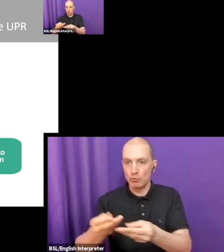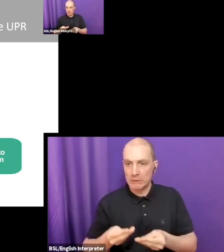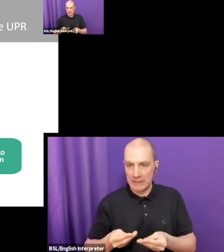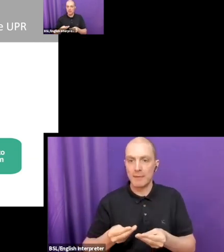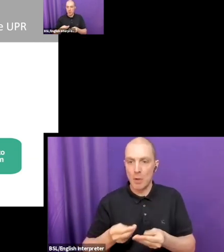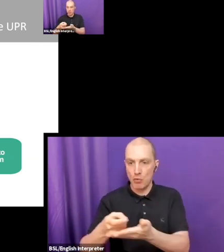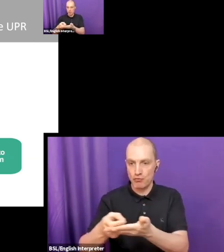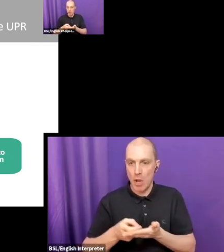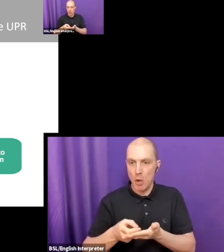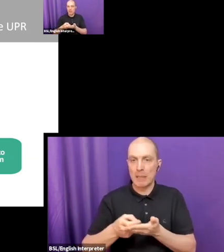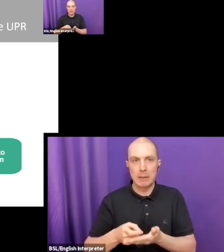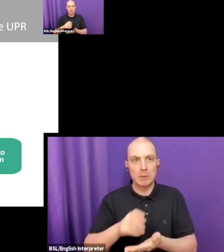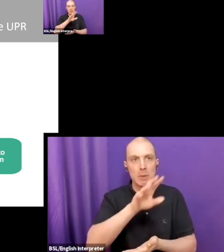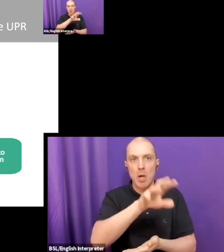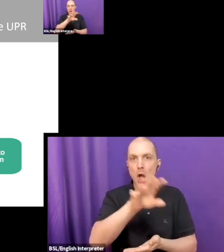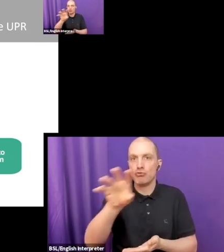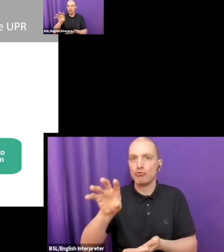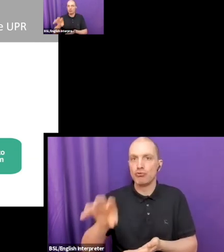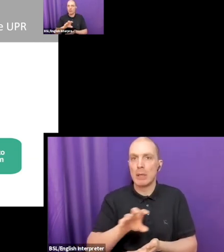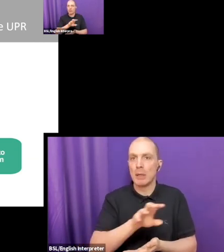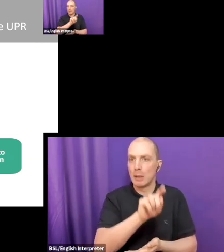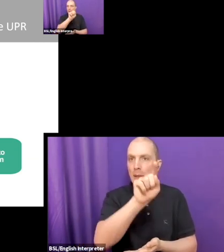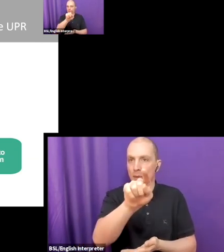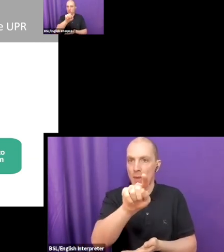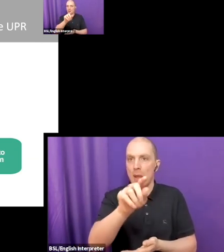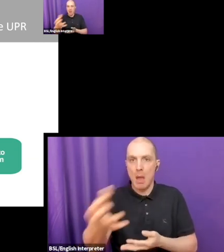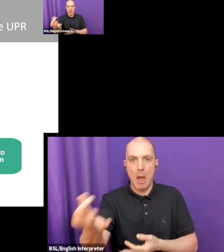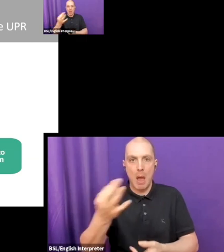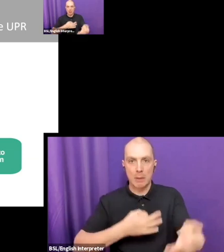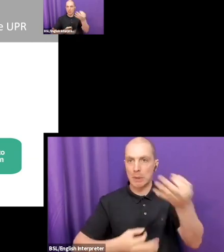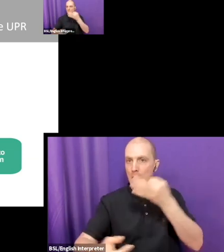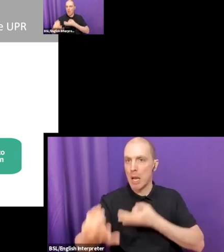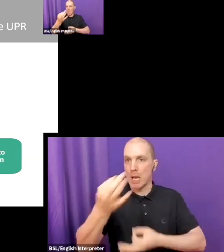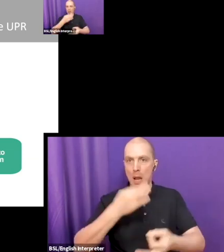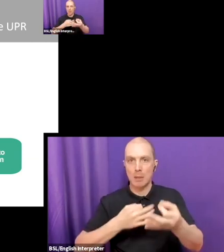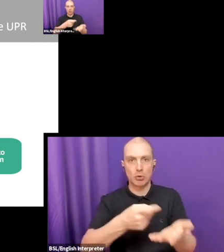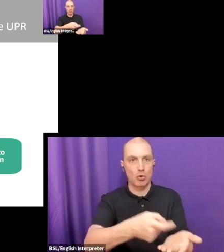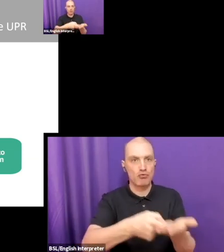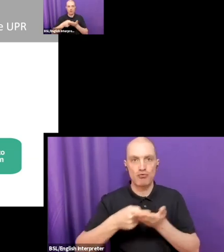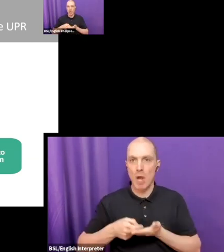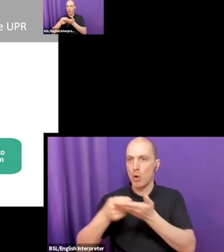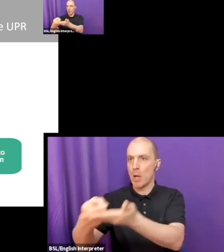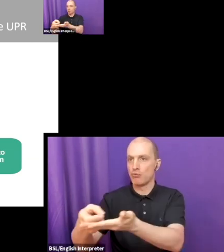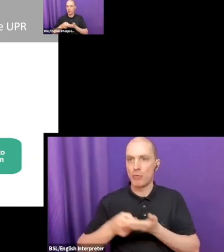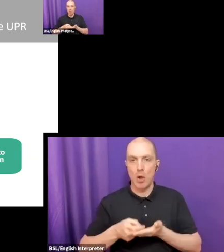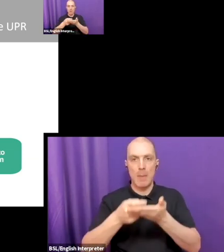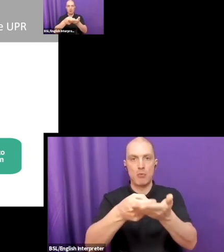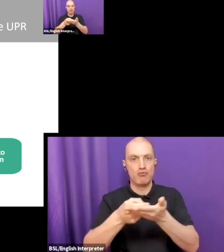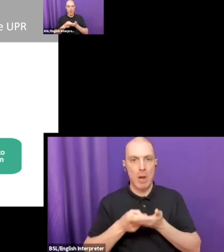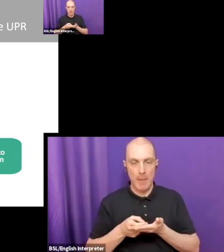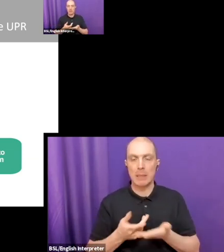from the other countries. But this is not the only key element in the process. As UPR Info, we